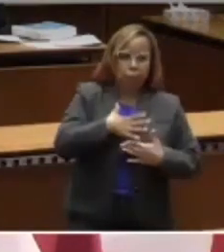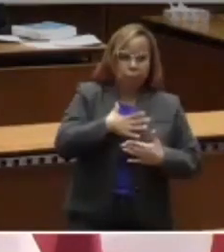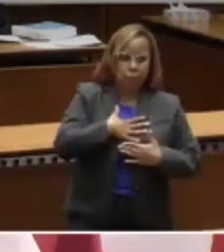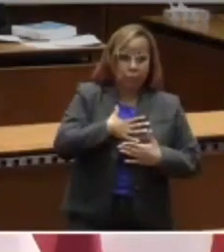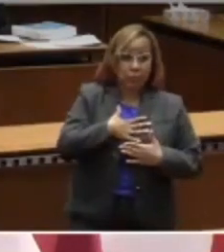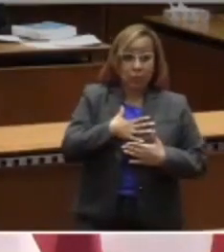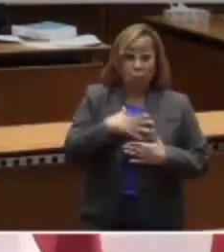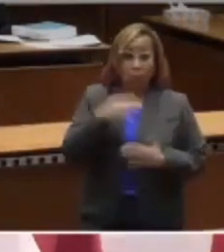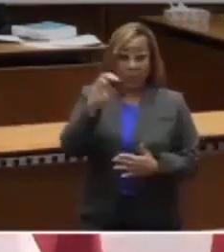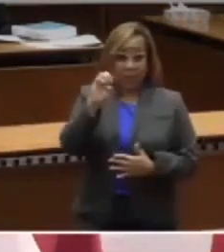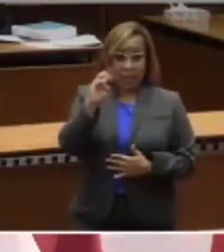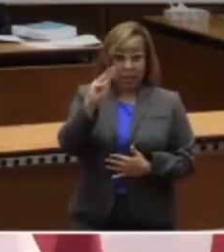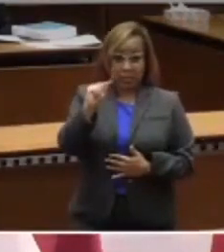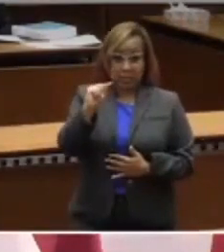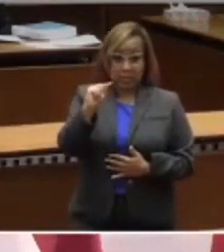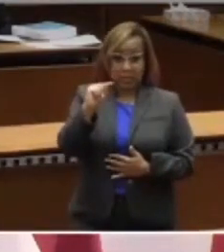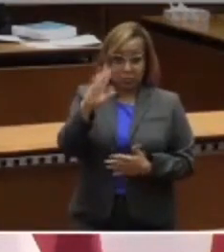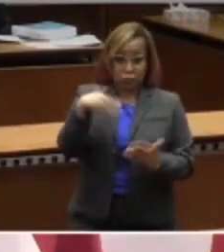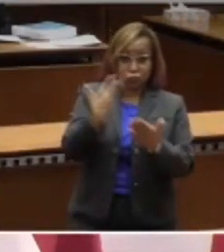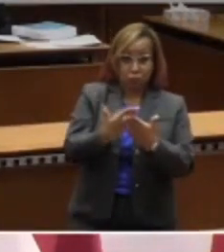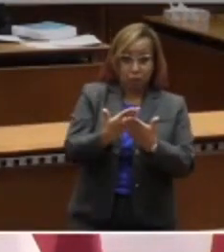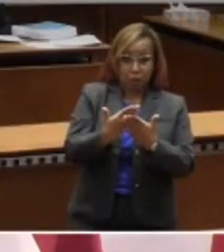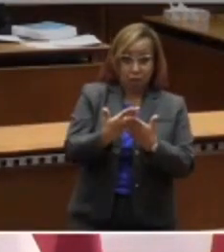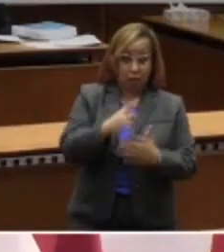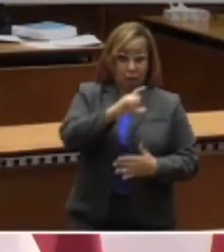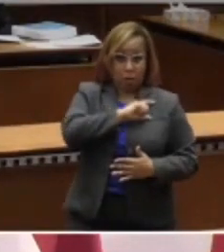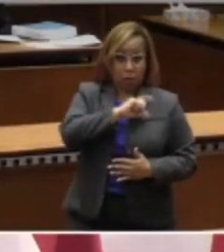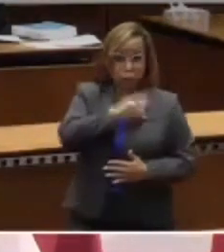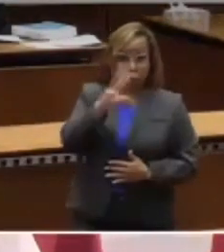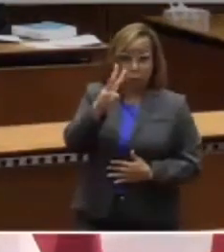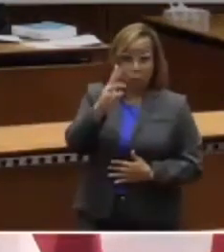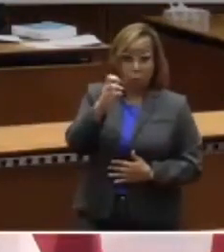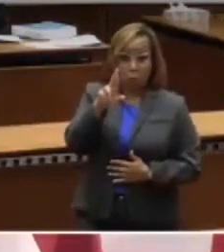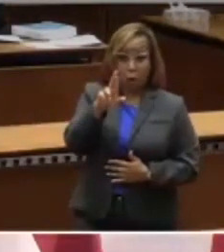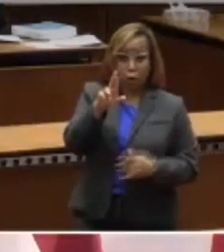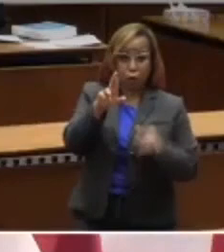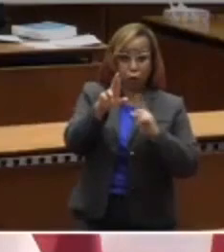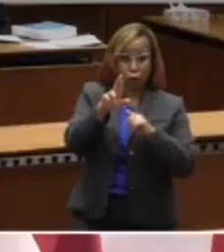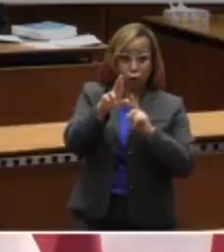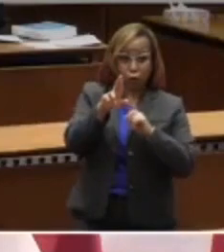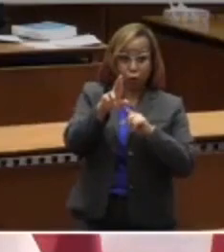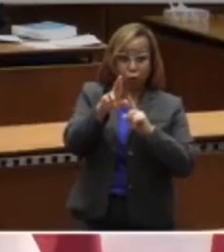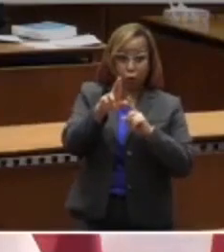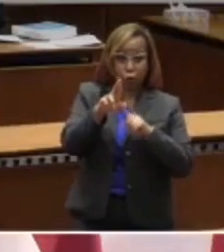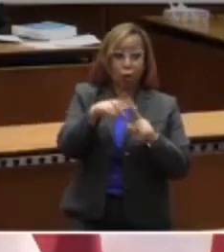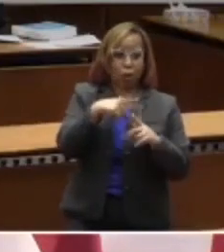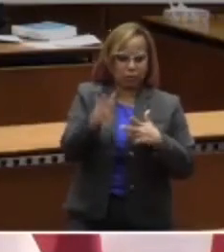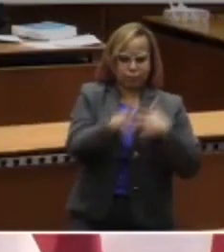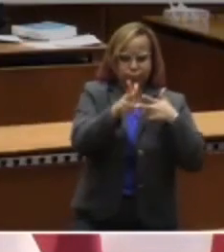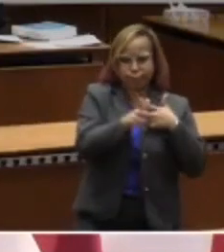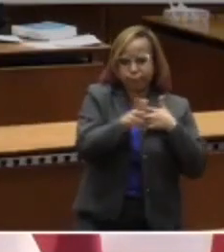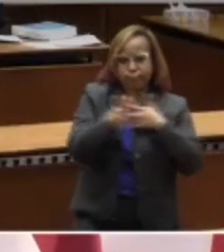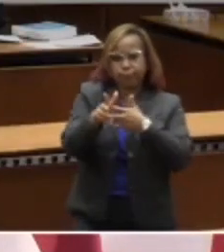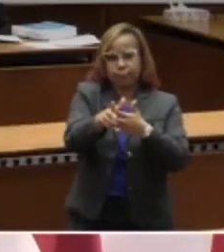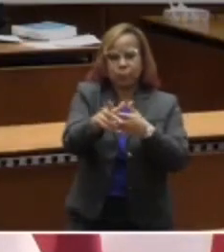And when the EMTs arrived, Officer Walker led the ambulance to the hospital.